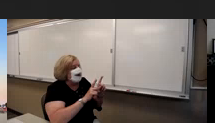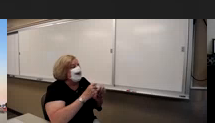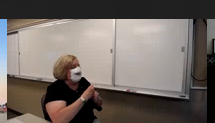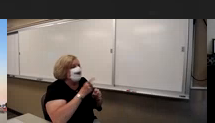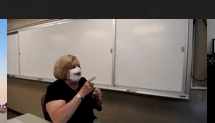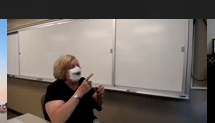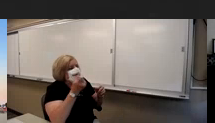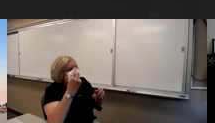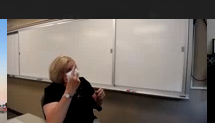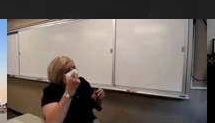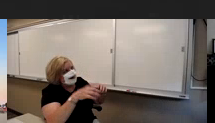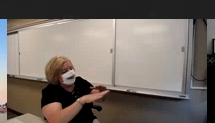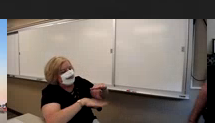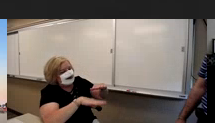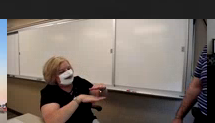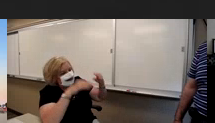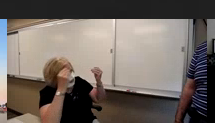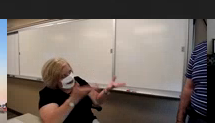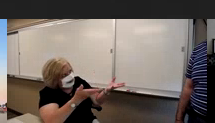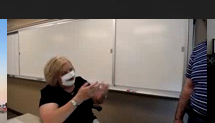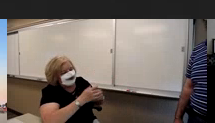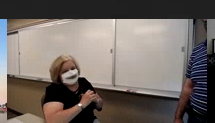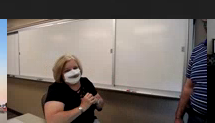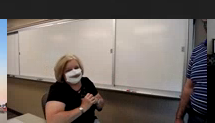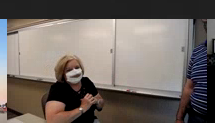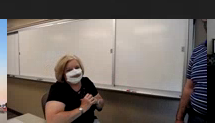you guys are getting some of the information.